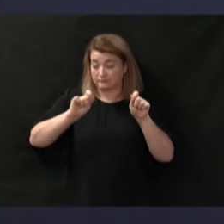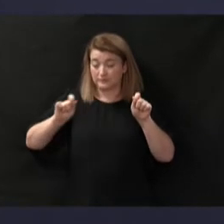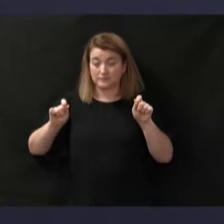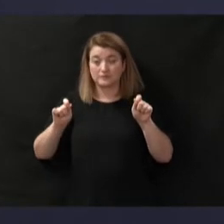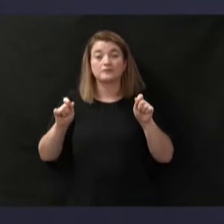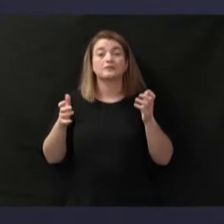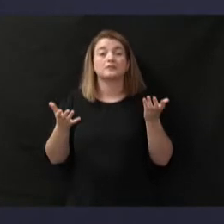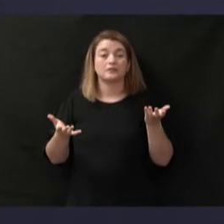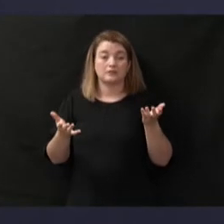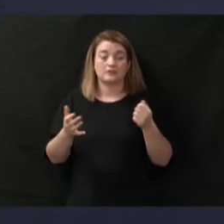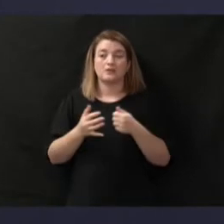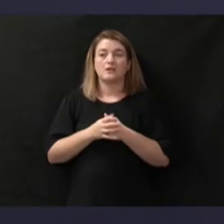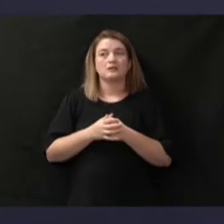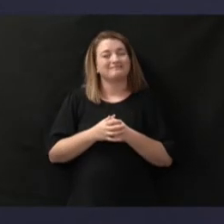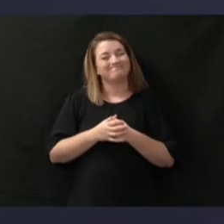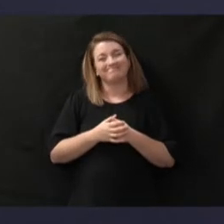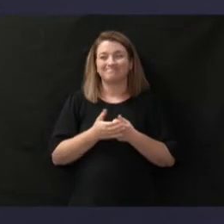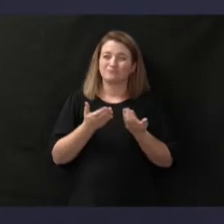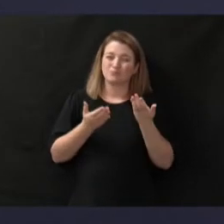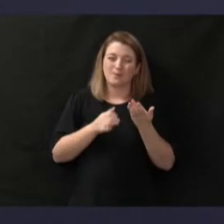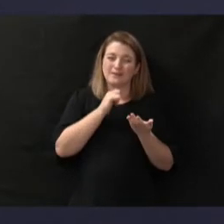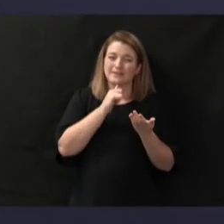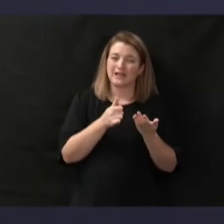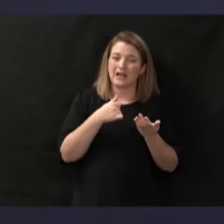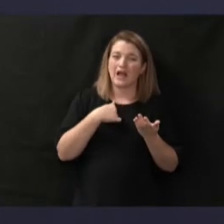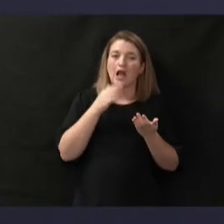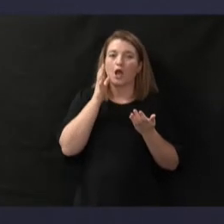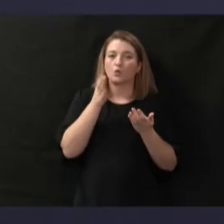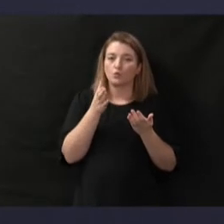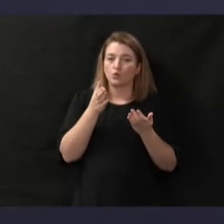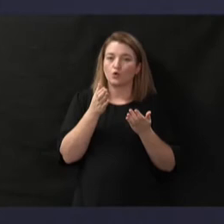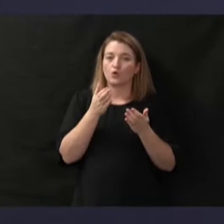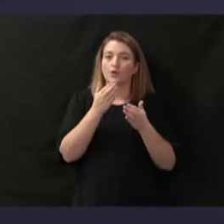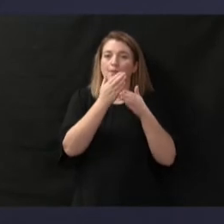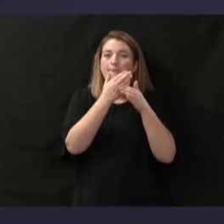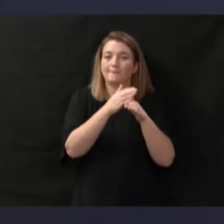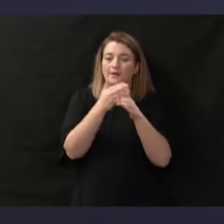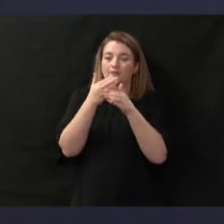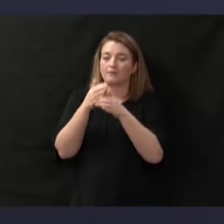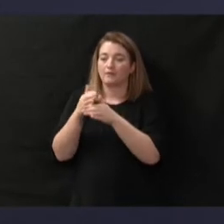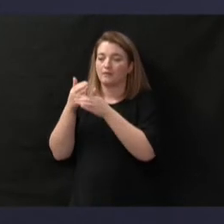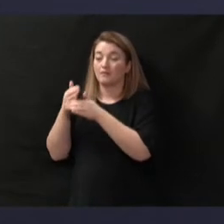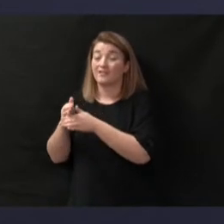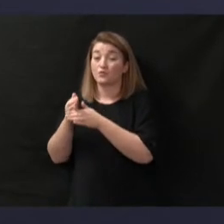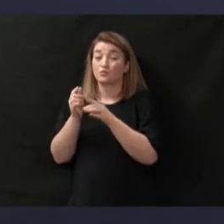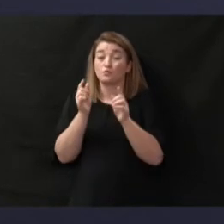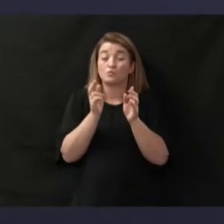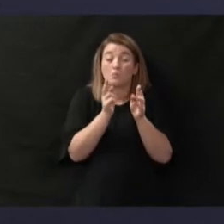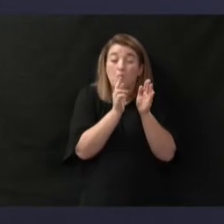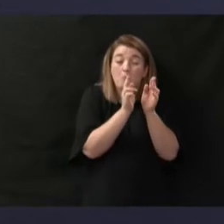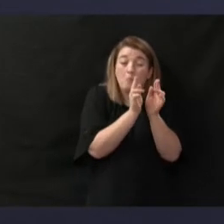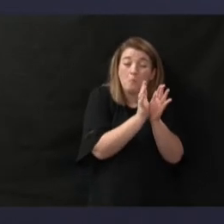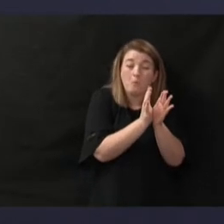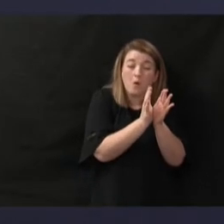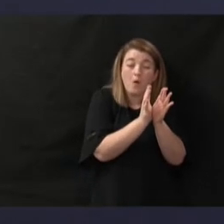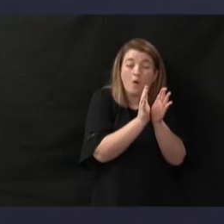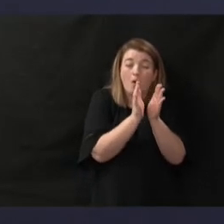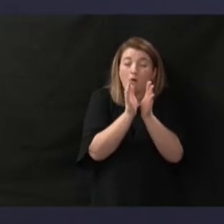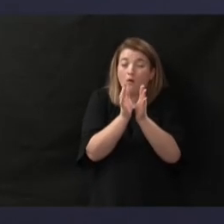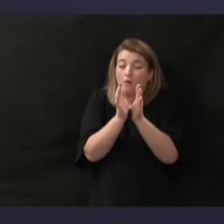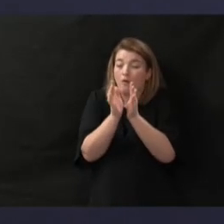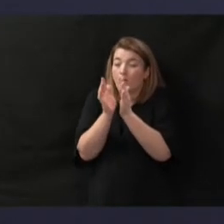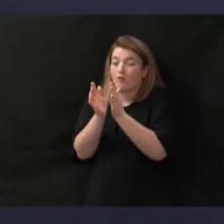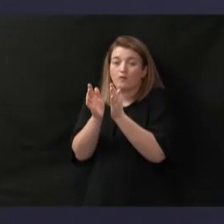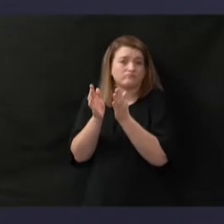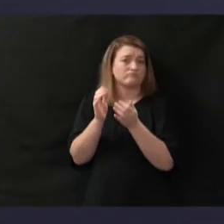probably just break the sentence down into smaller chunks. Even if that means, if you have to do it one word at a time,